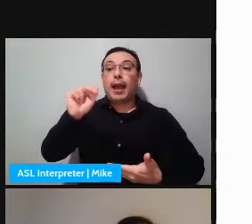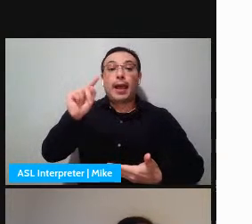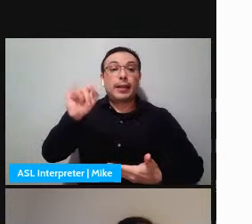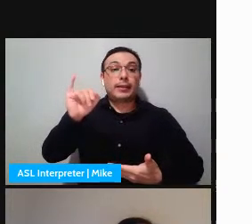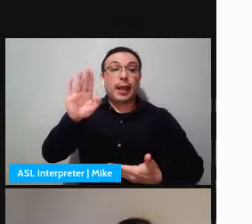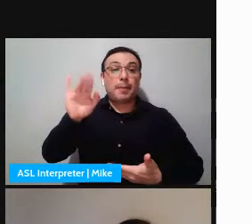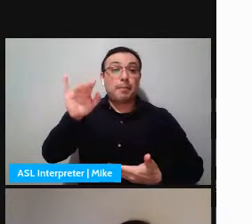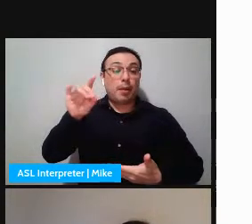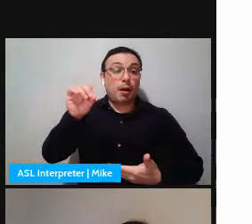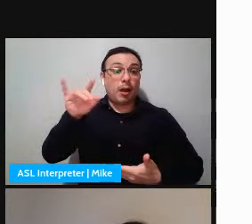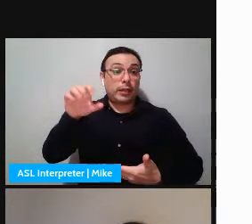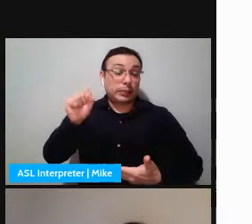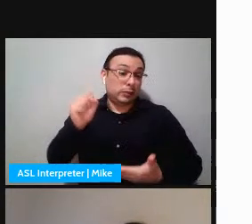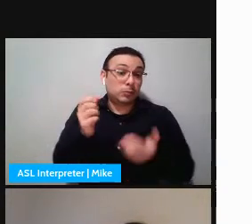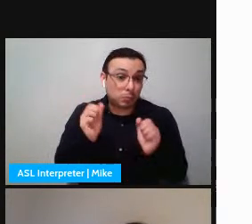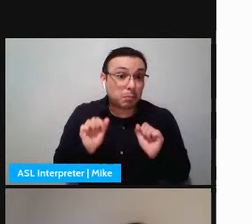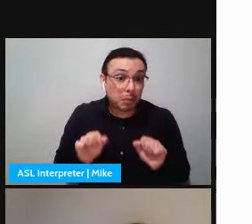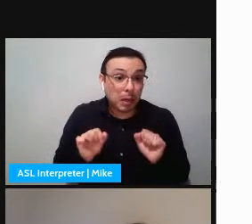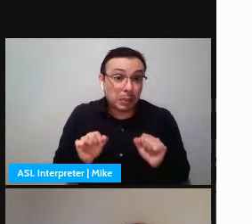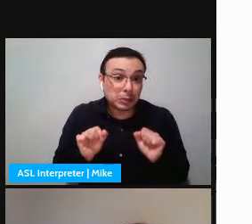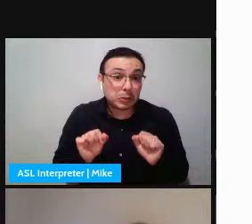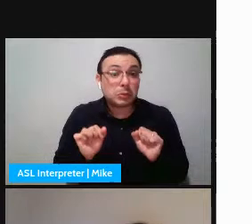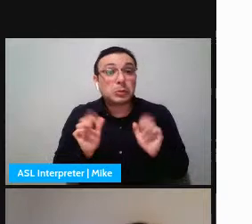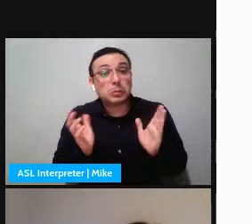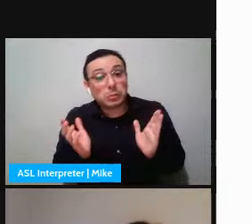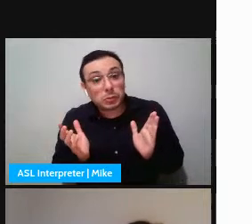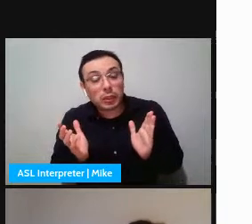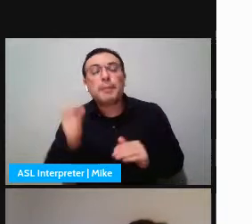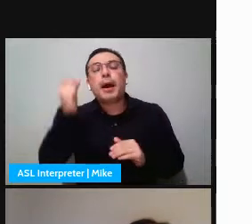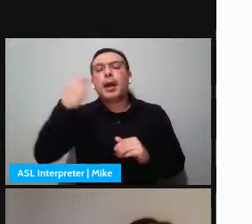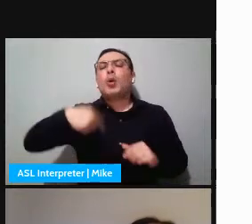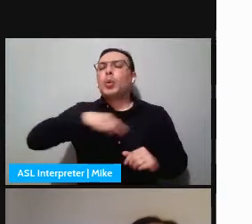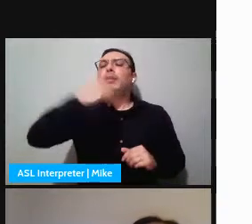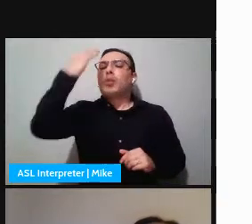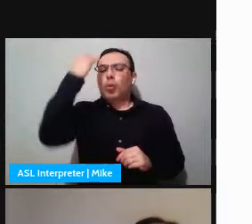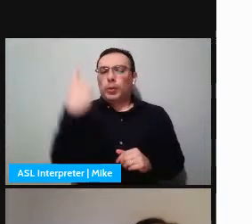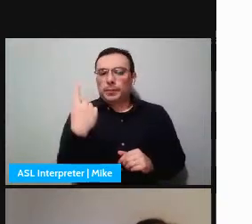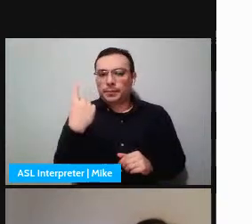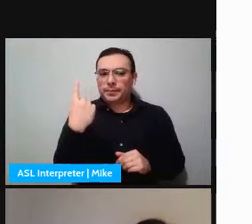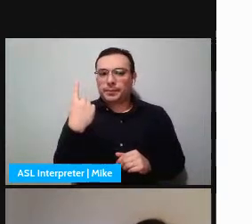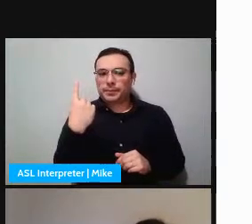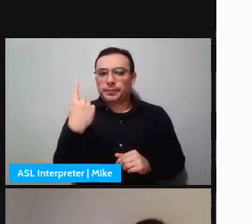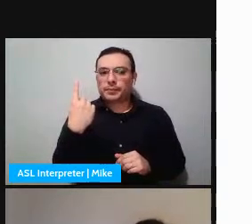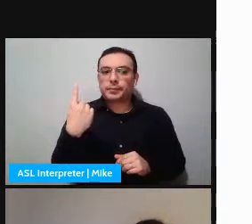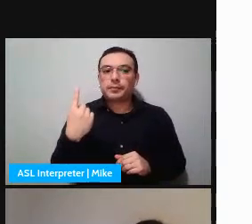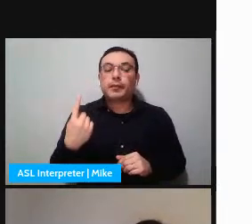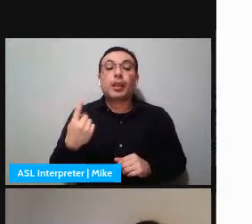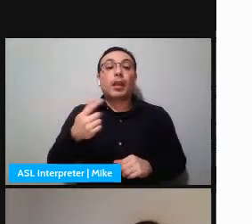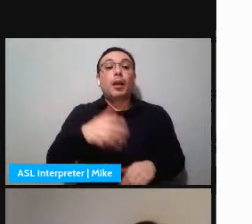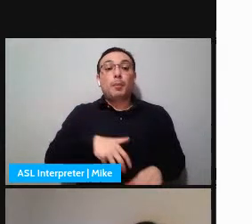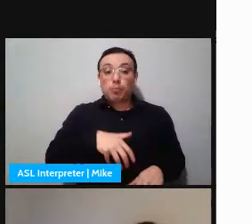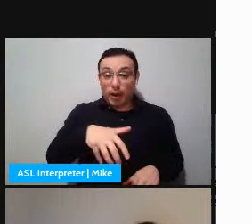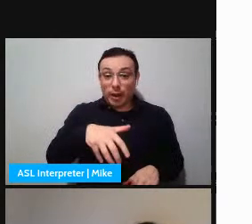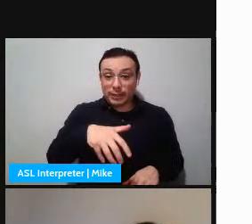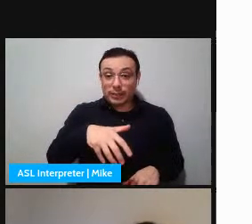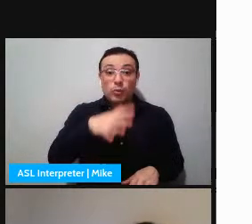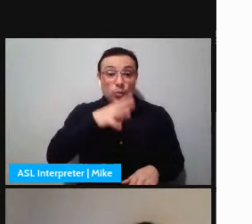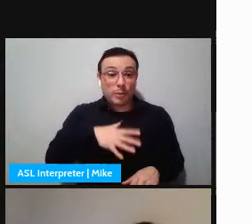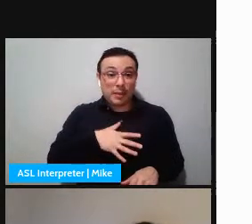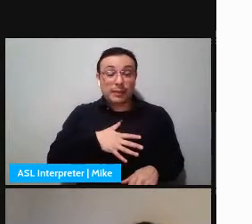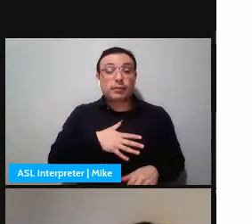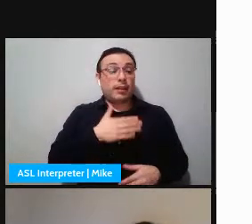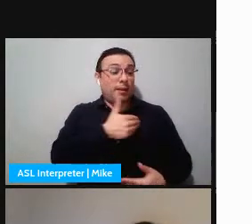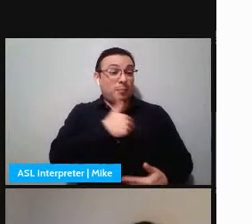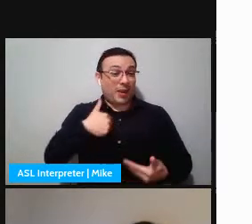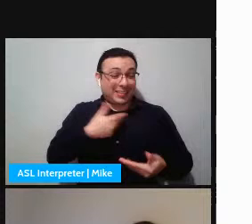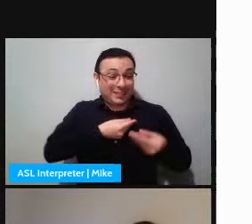increased protection. What we do know is that the risk of COVID-19 diseases is higher in pregnant and breastfeeding women and